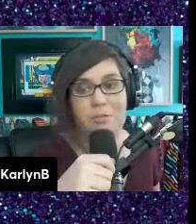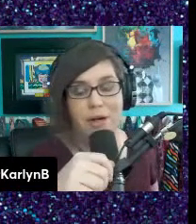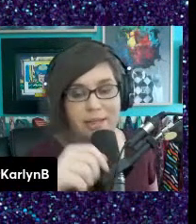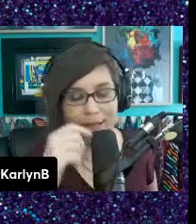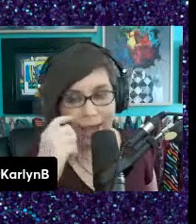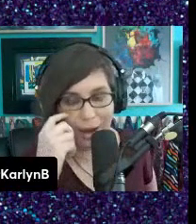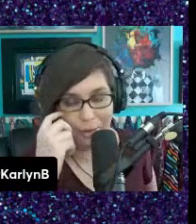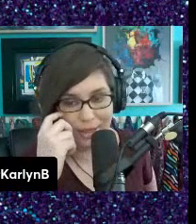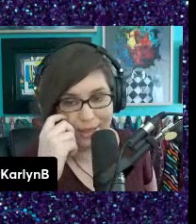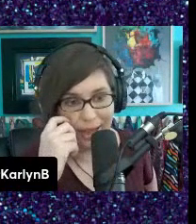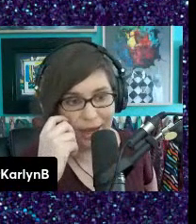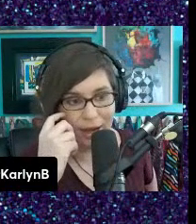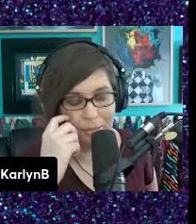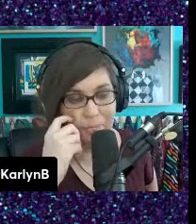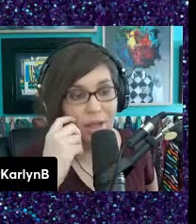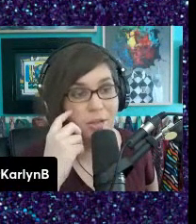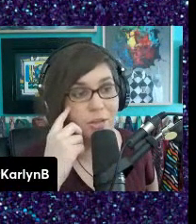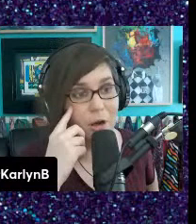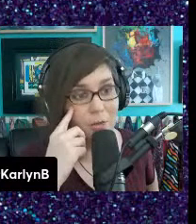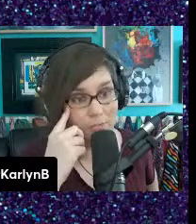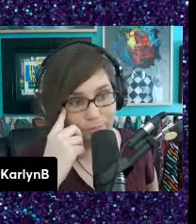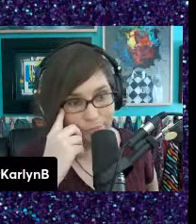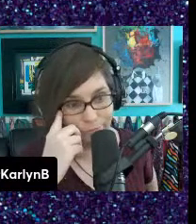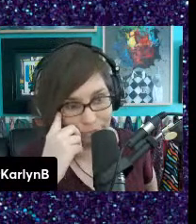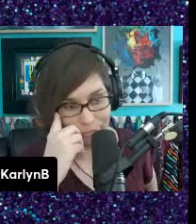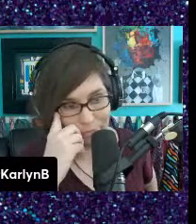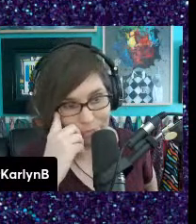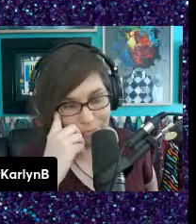do just want to say, so